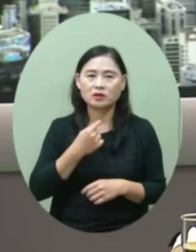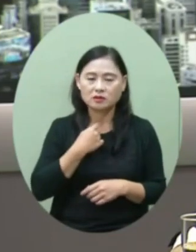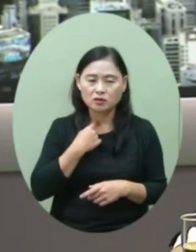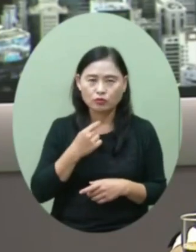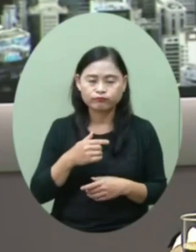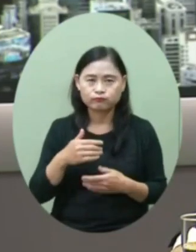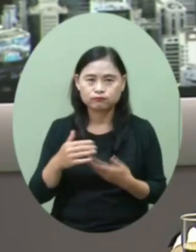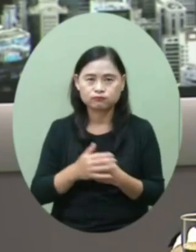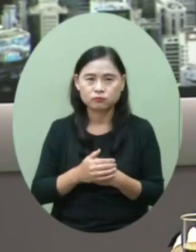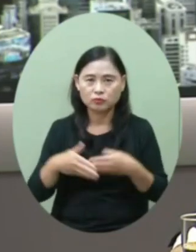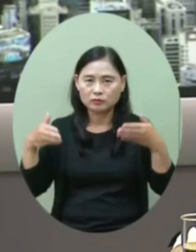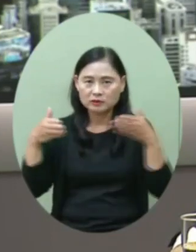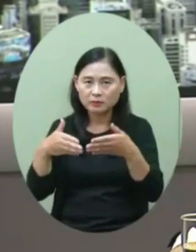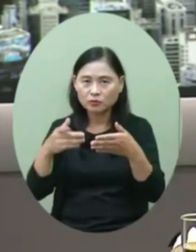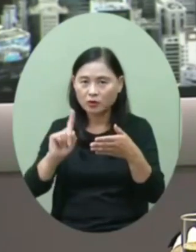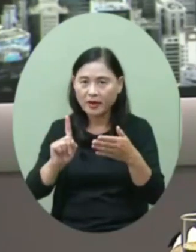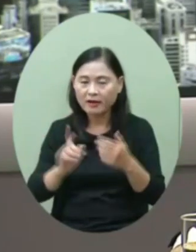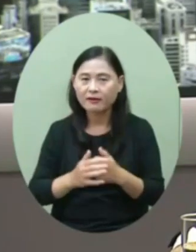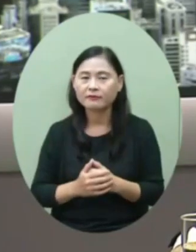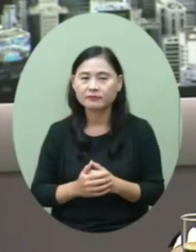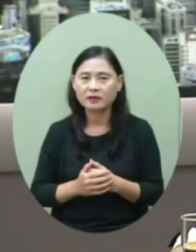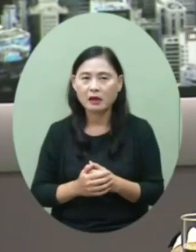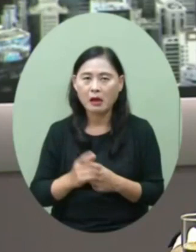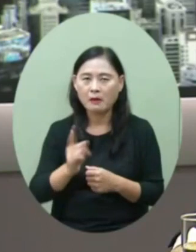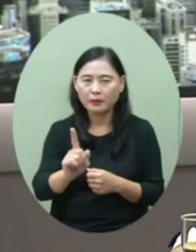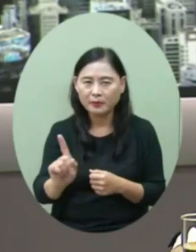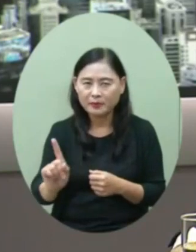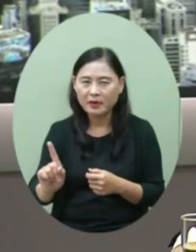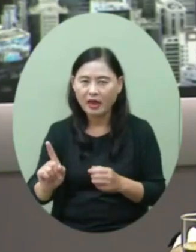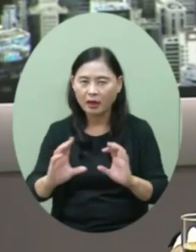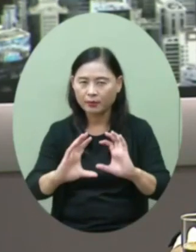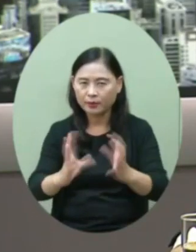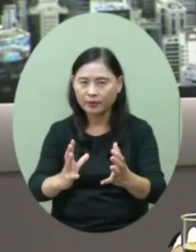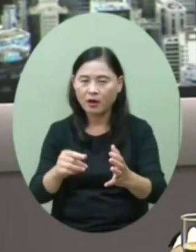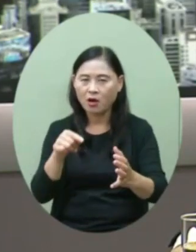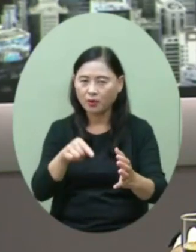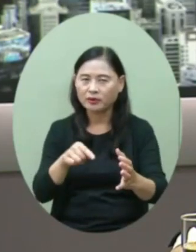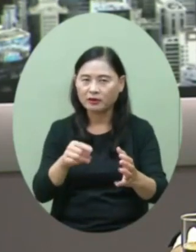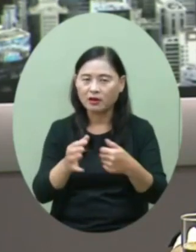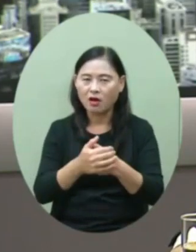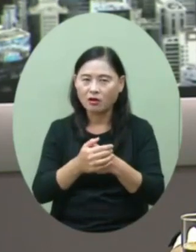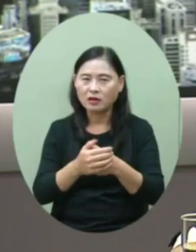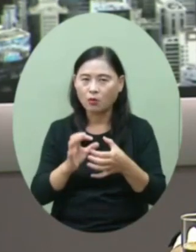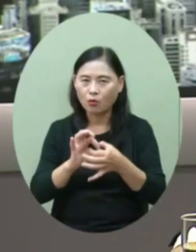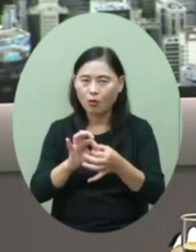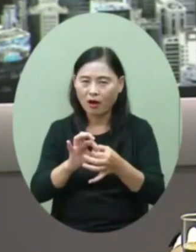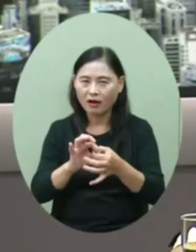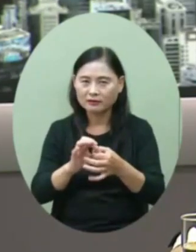it's unlikely. However, we have to tackle